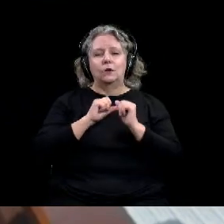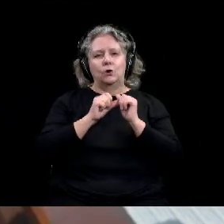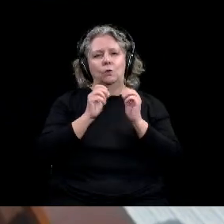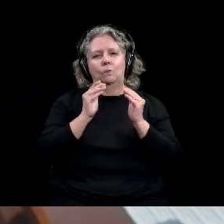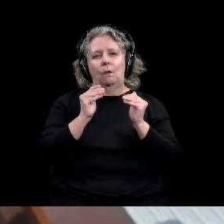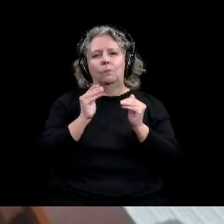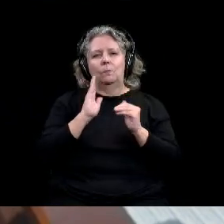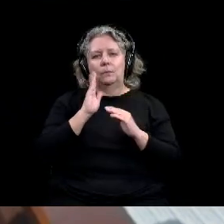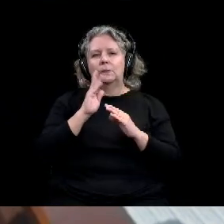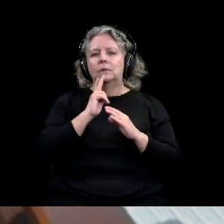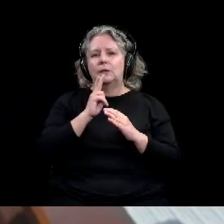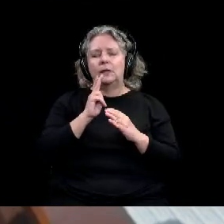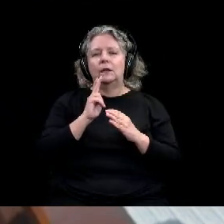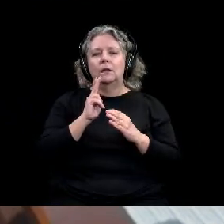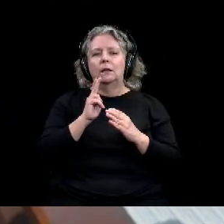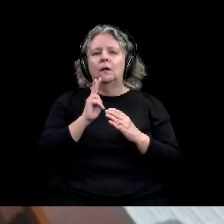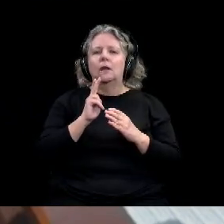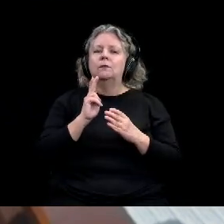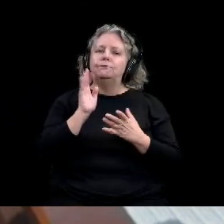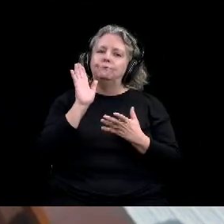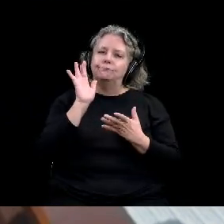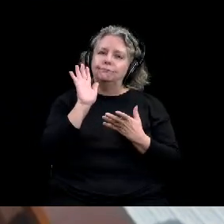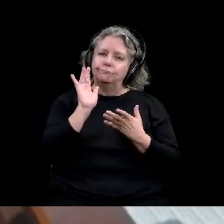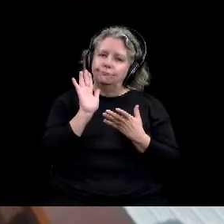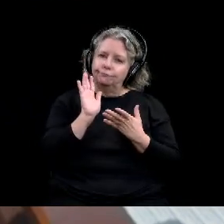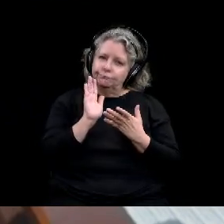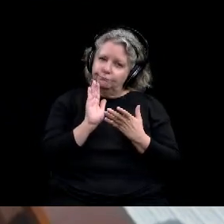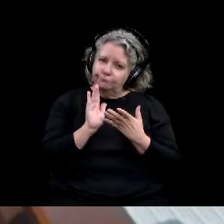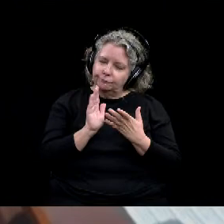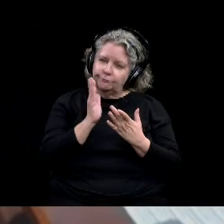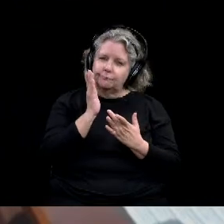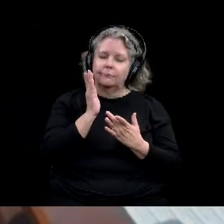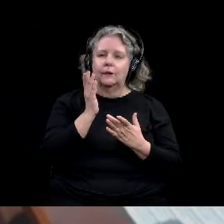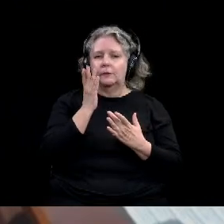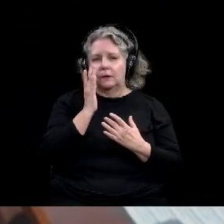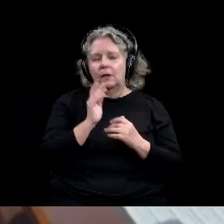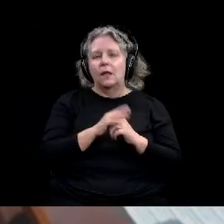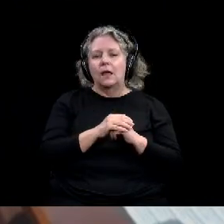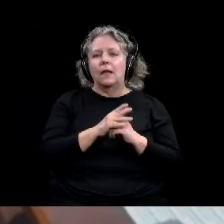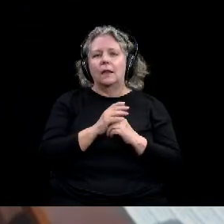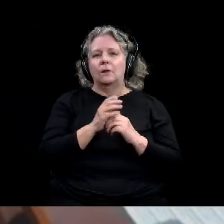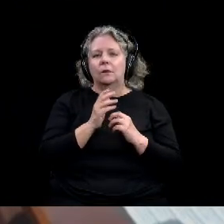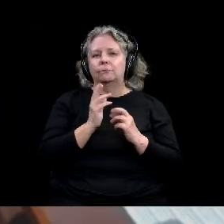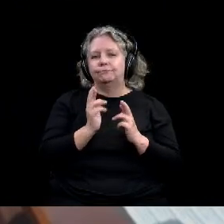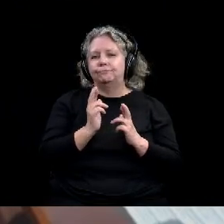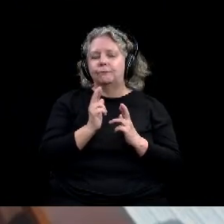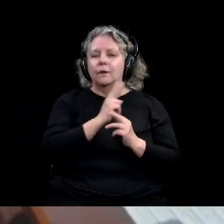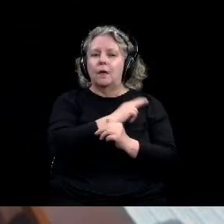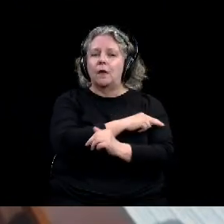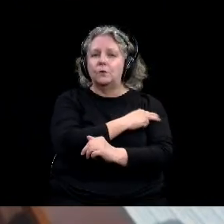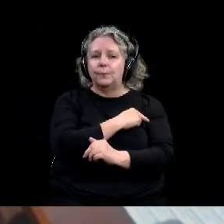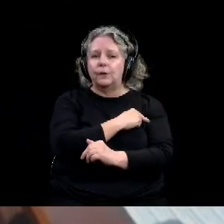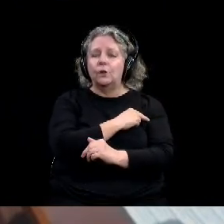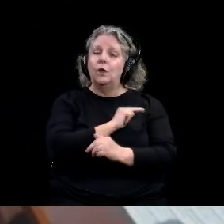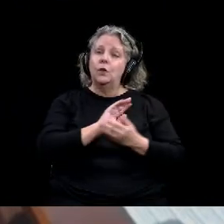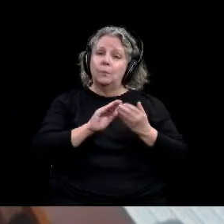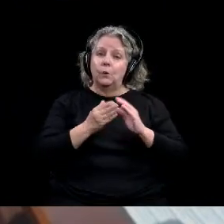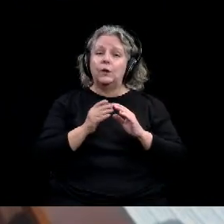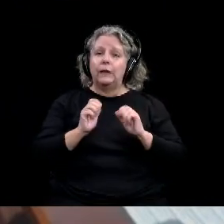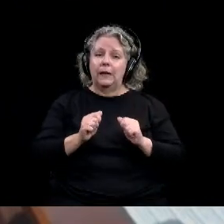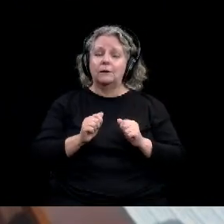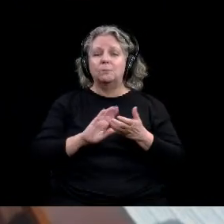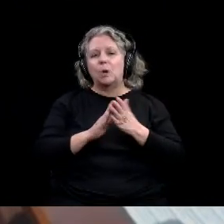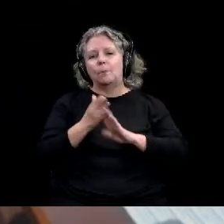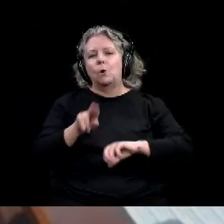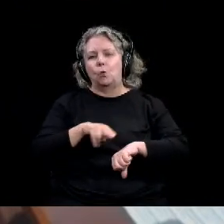and our community can return to normal. And I think to do that, it really is important for people to sign up for a vaccine when